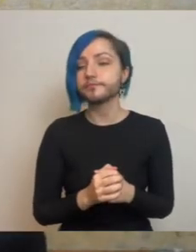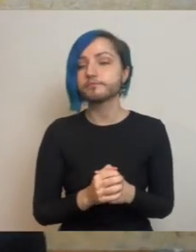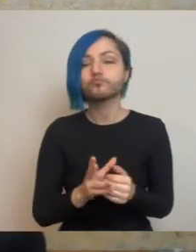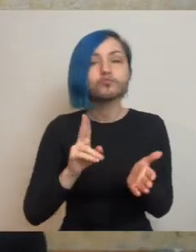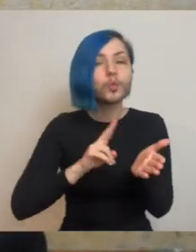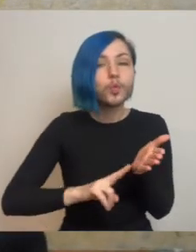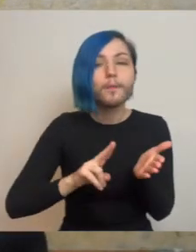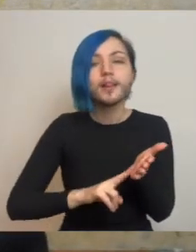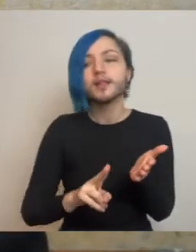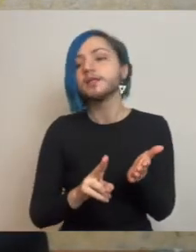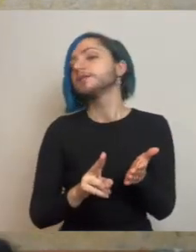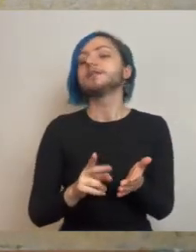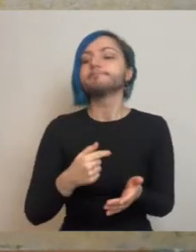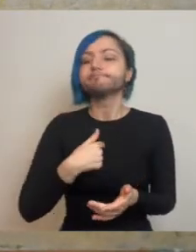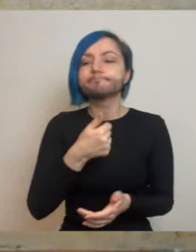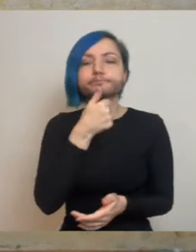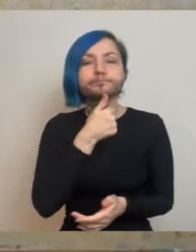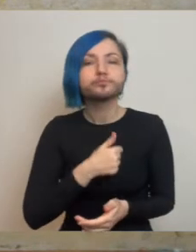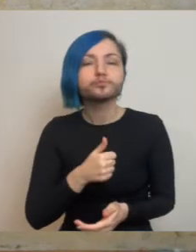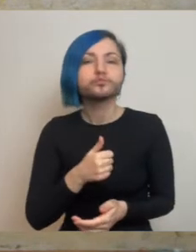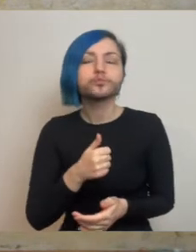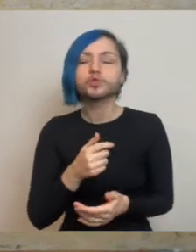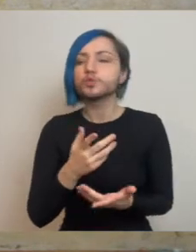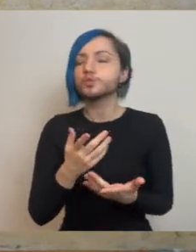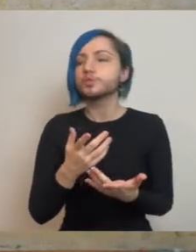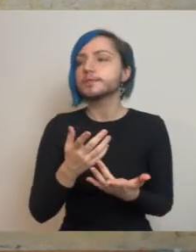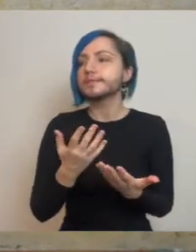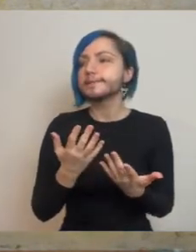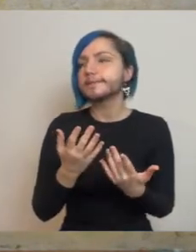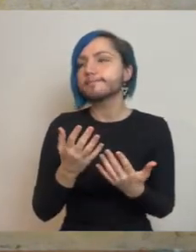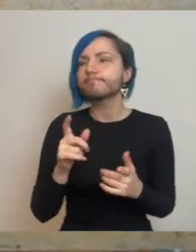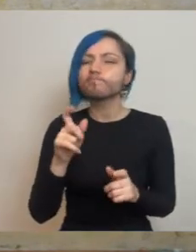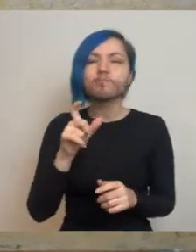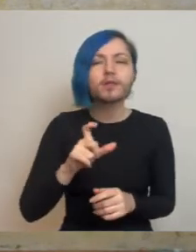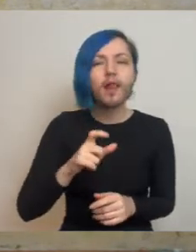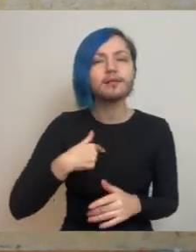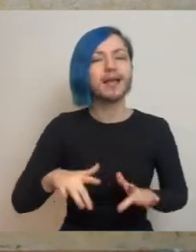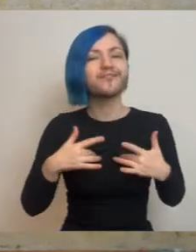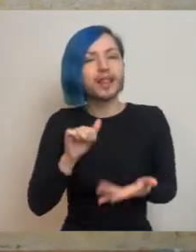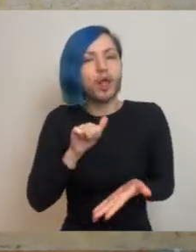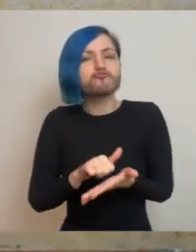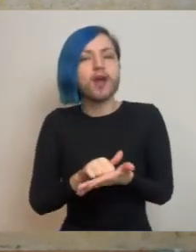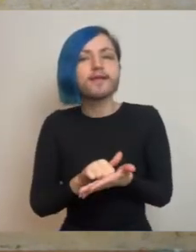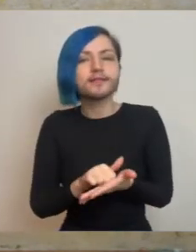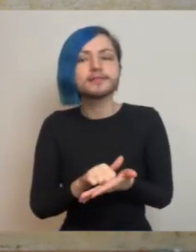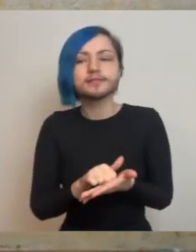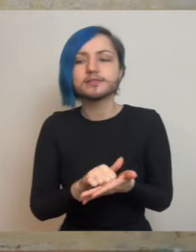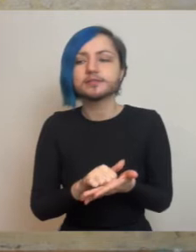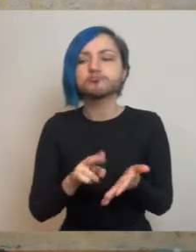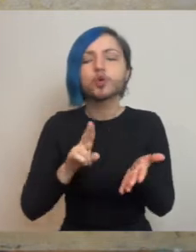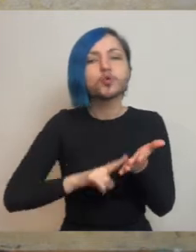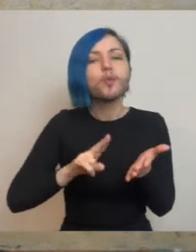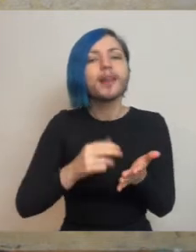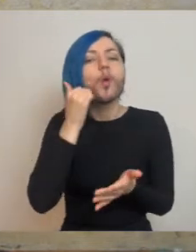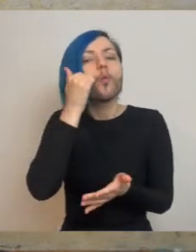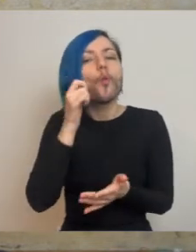normally just use the colors that I feel are right. I try to stick to warm